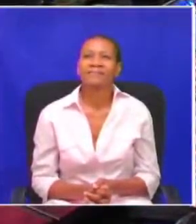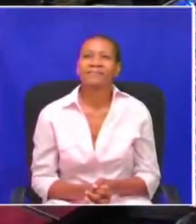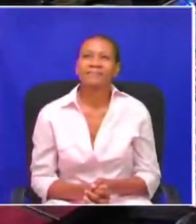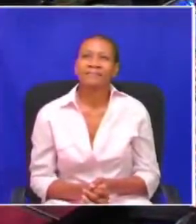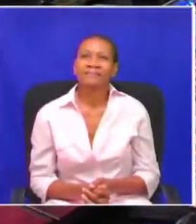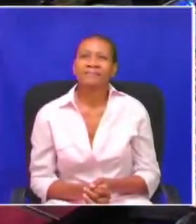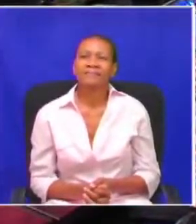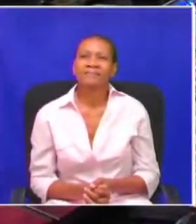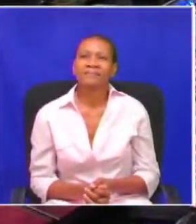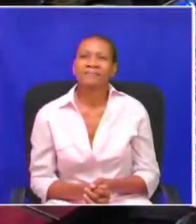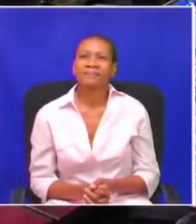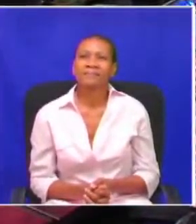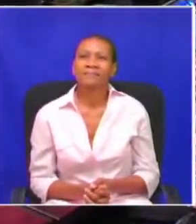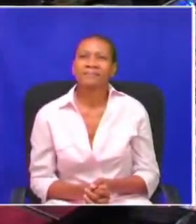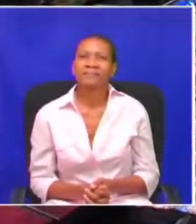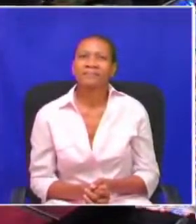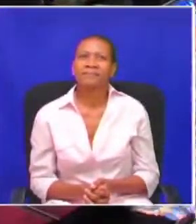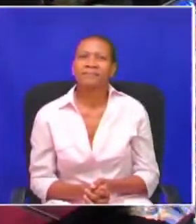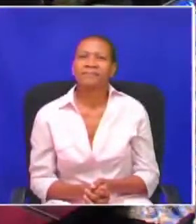Cha